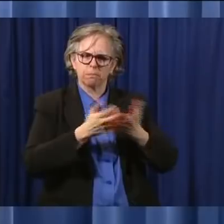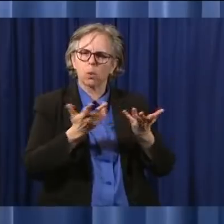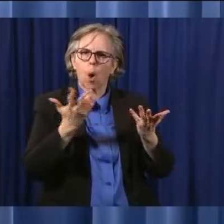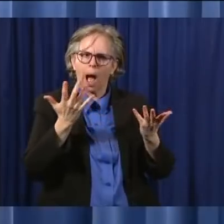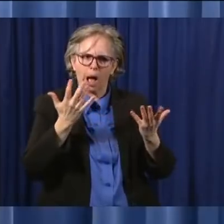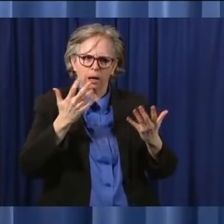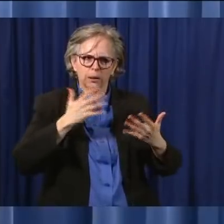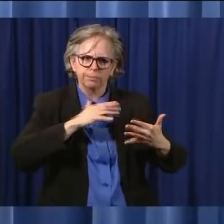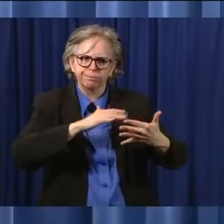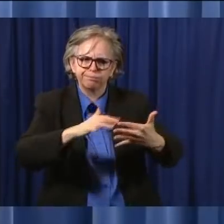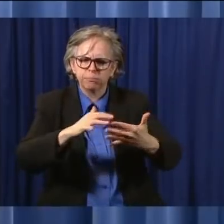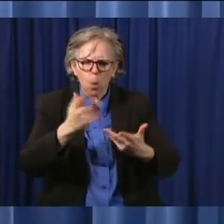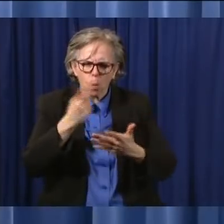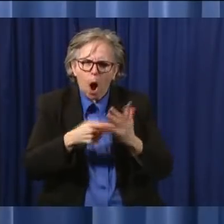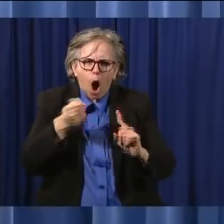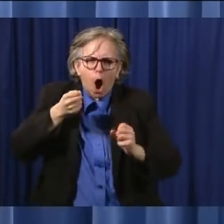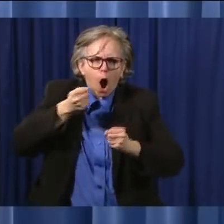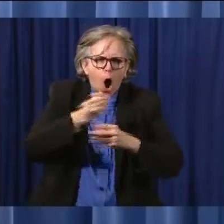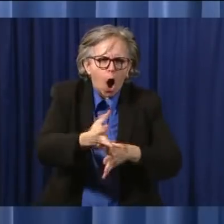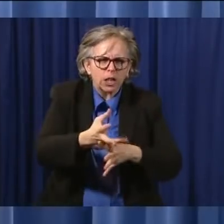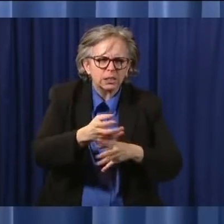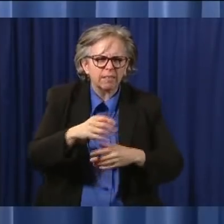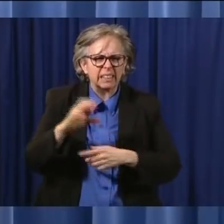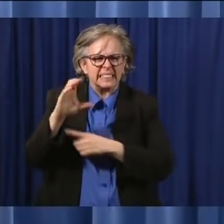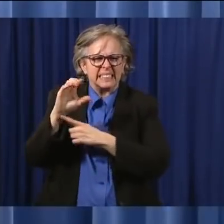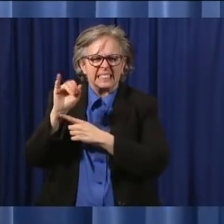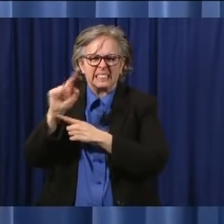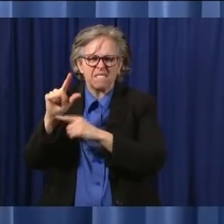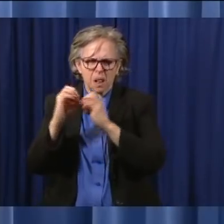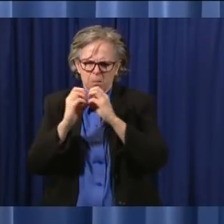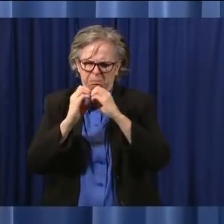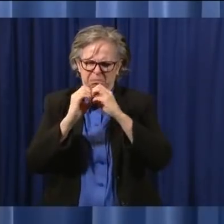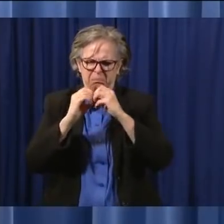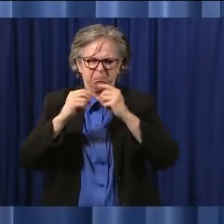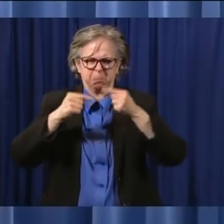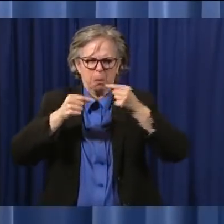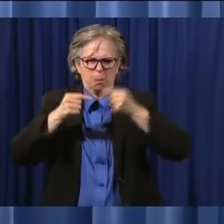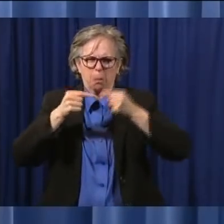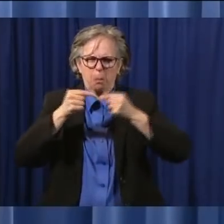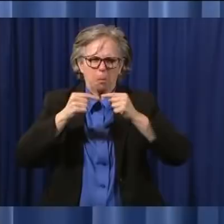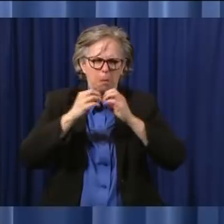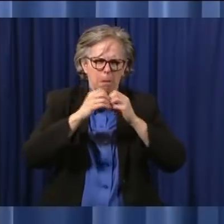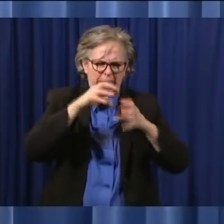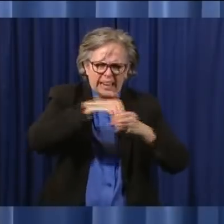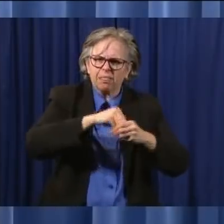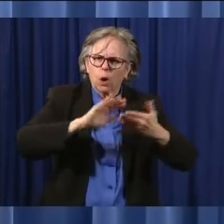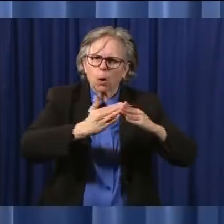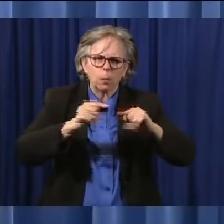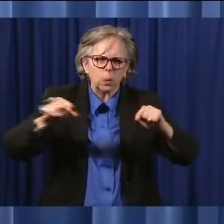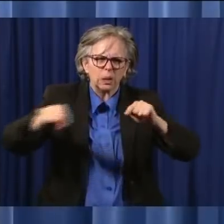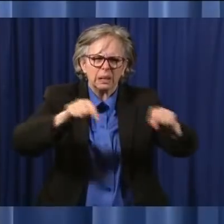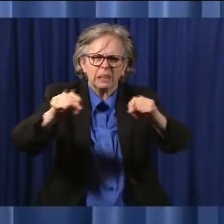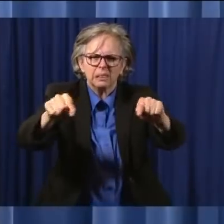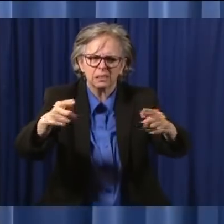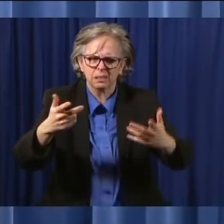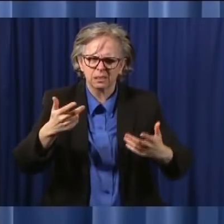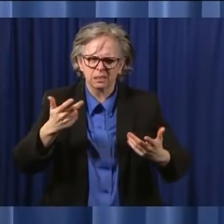in housing, in education, social services, all based on race.